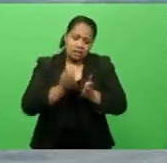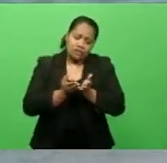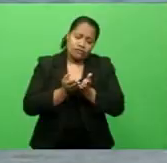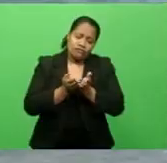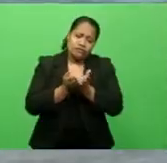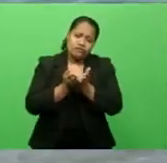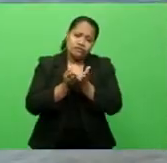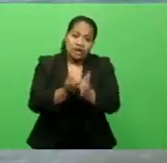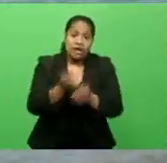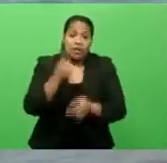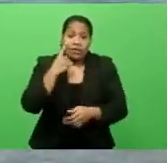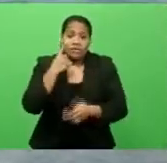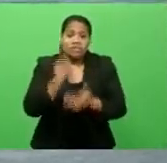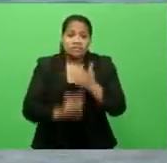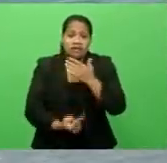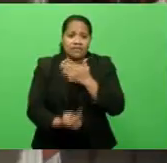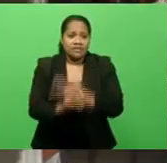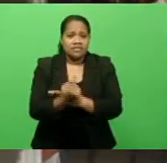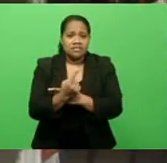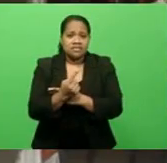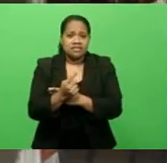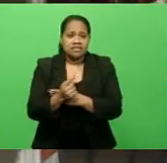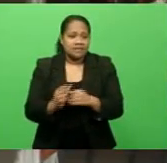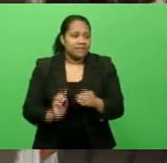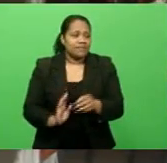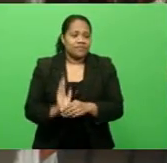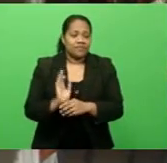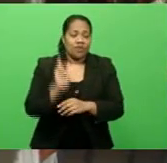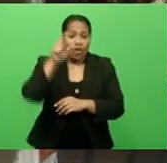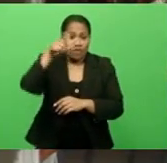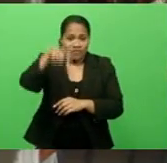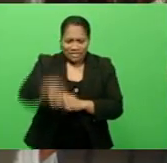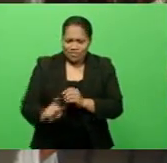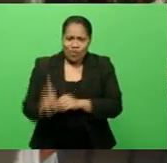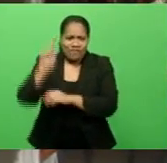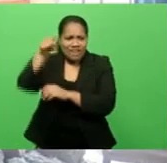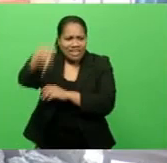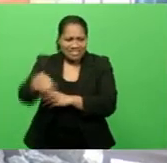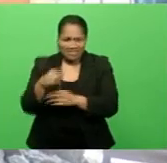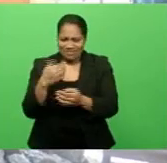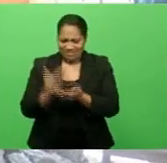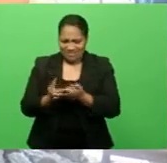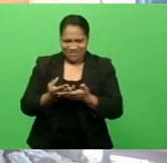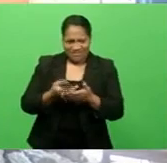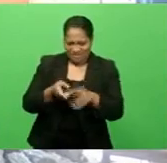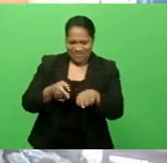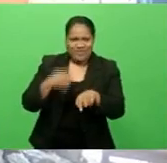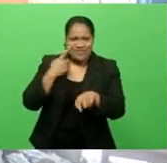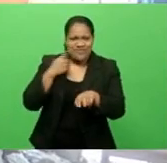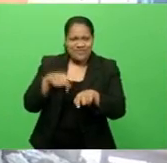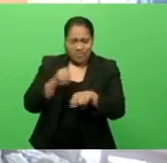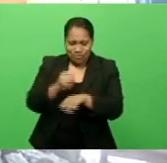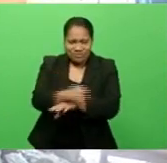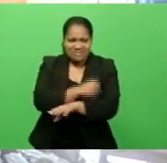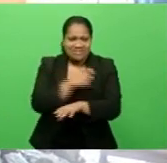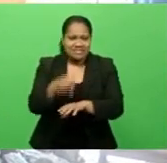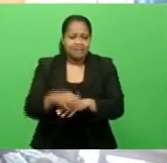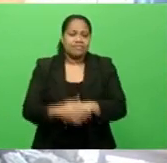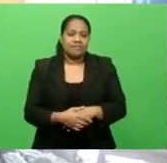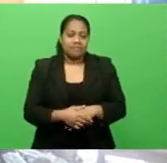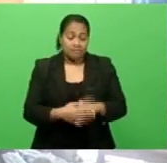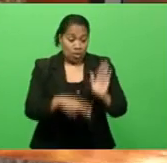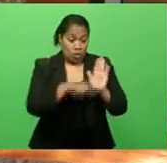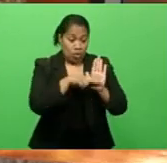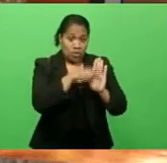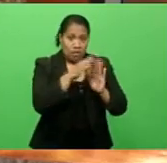as we came back into shore. And then we've just had wonderful food and great hospitality. Castaway Island is now looking forward